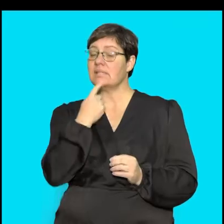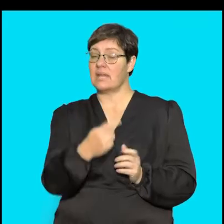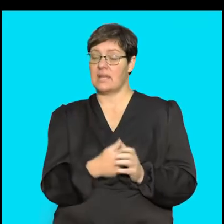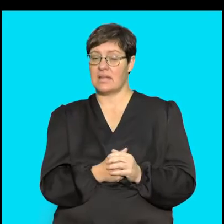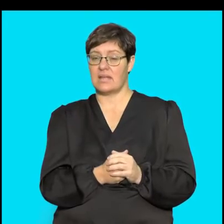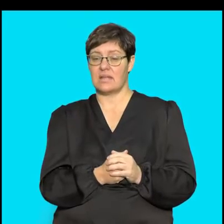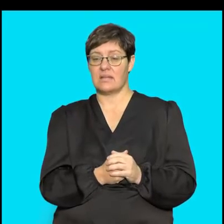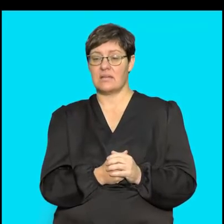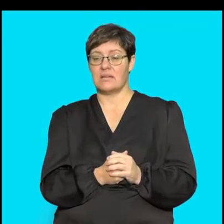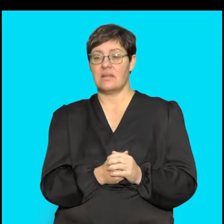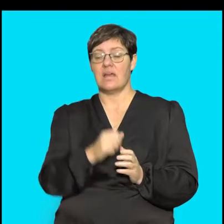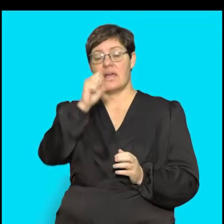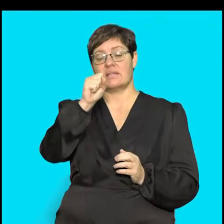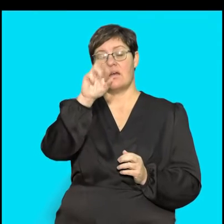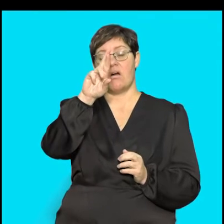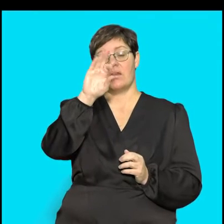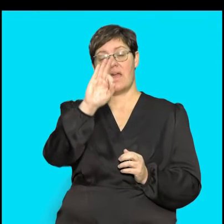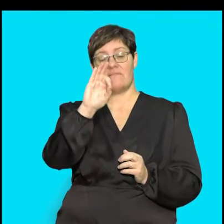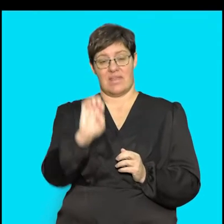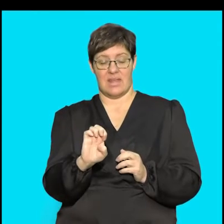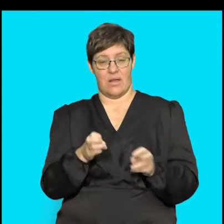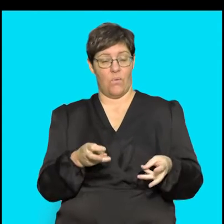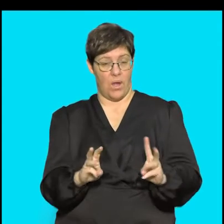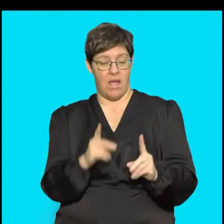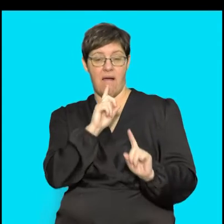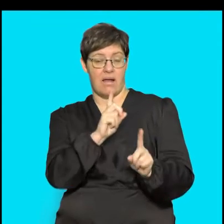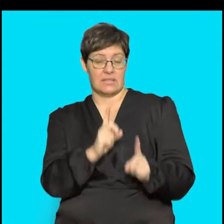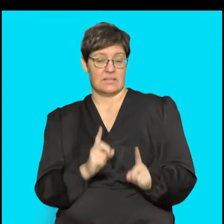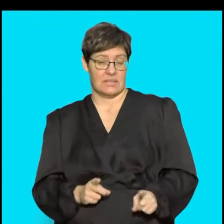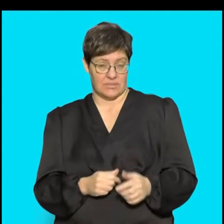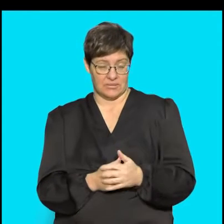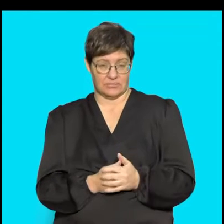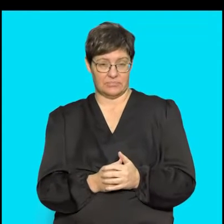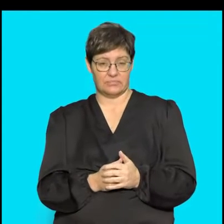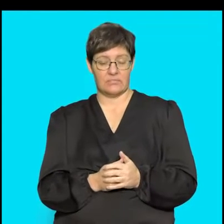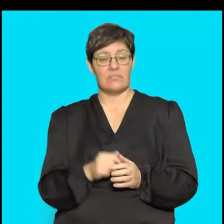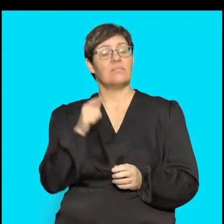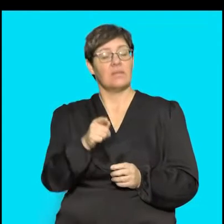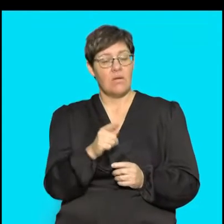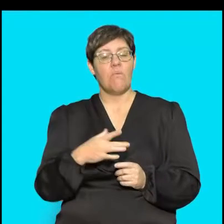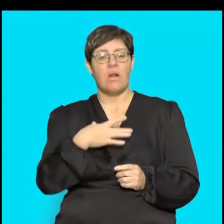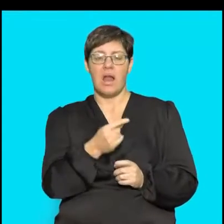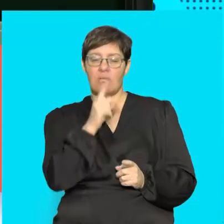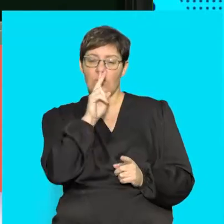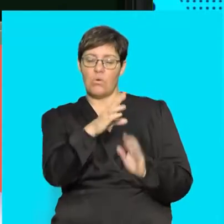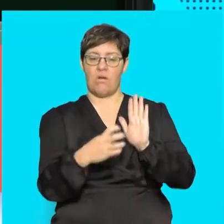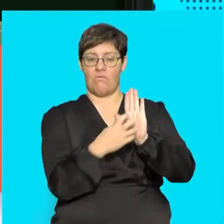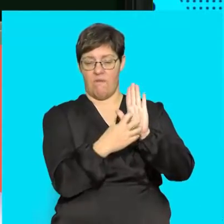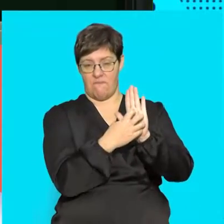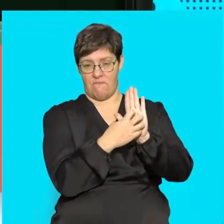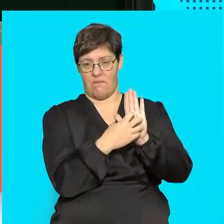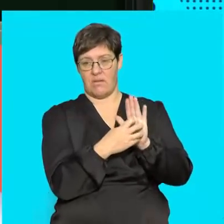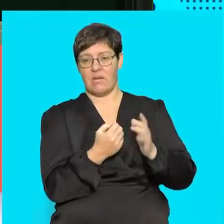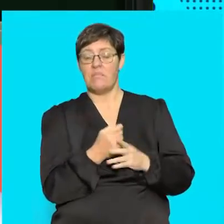said that we have the SRFE way of answering it. In this session, I would like us to look at